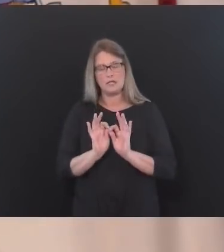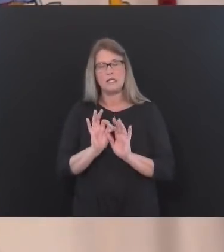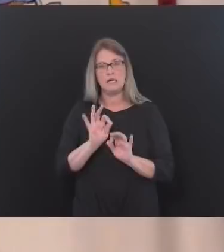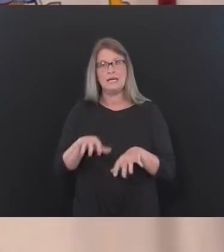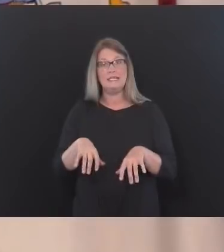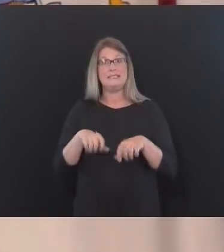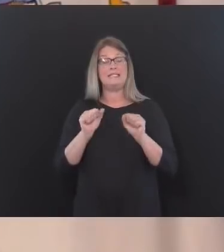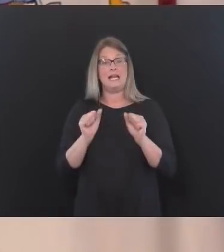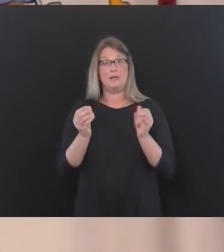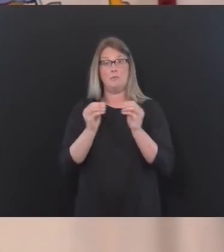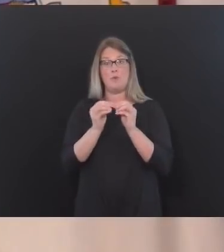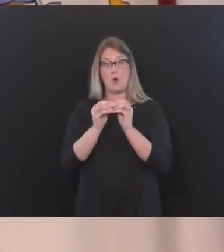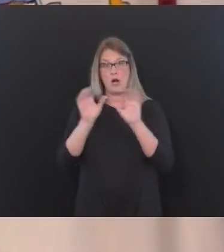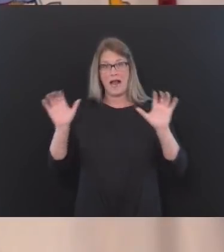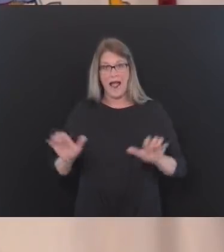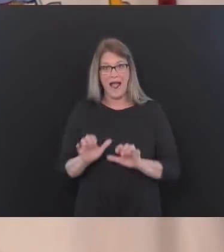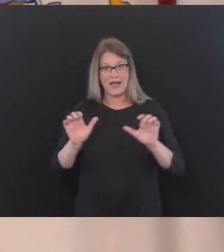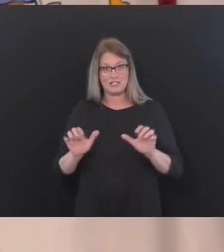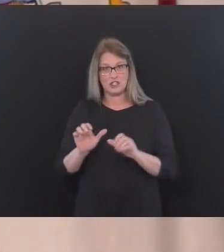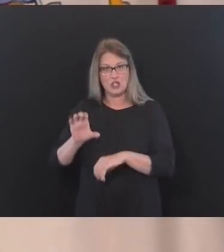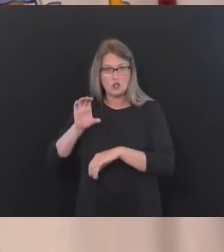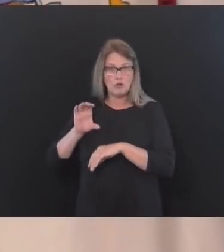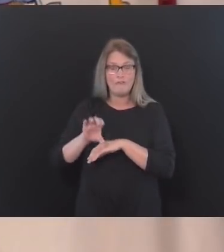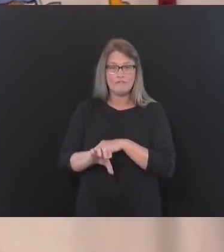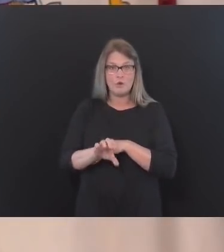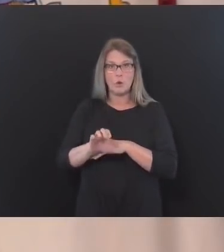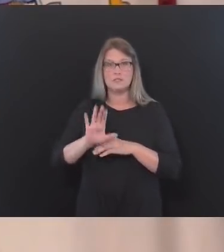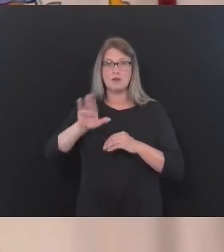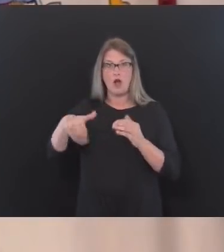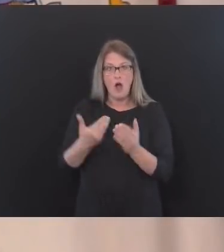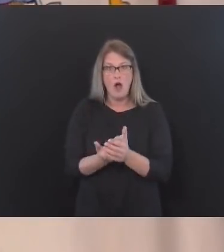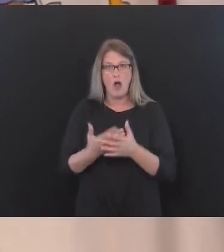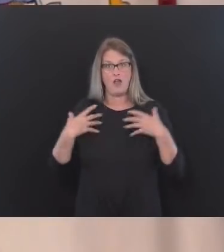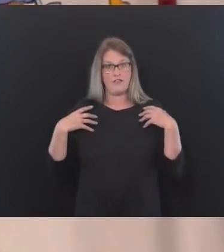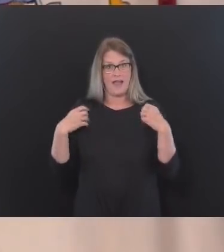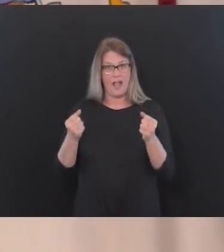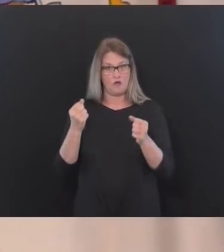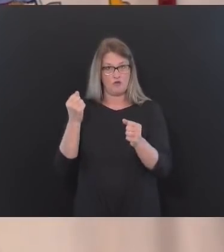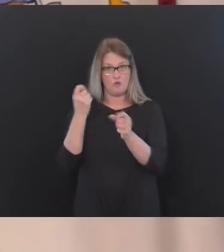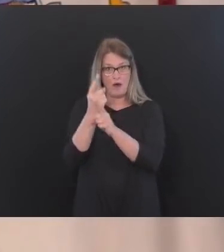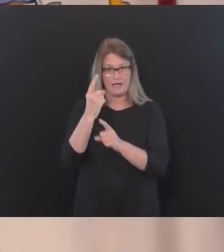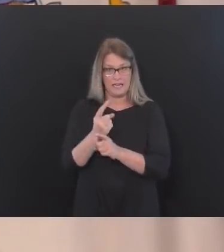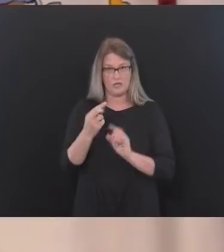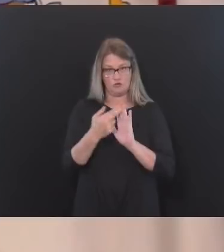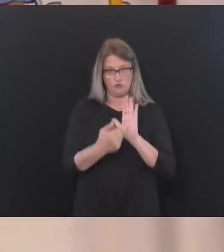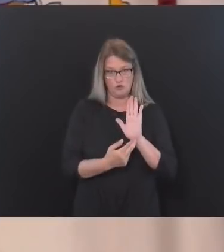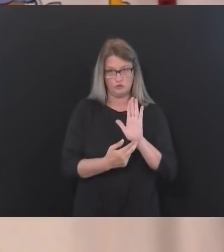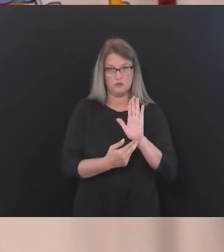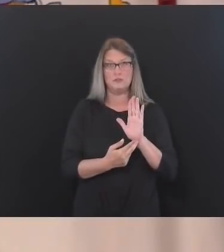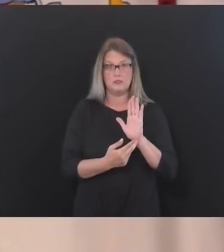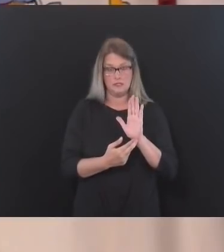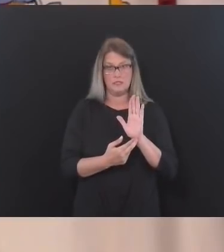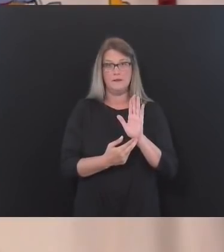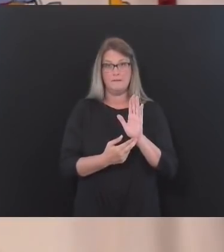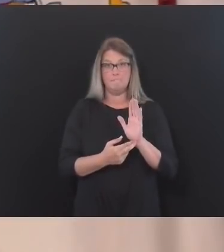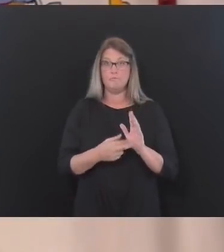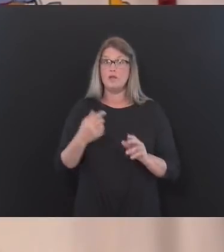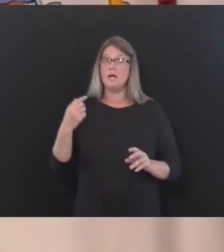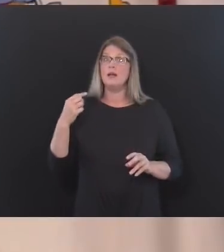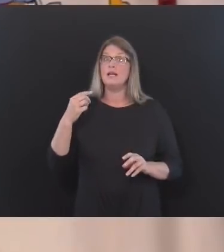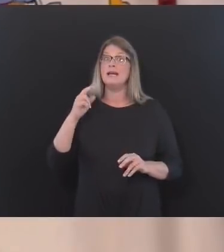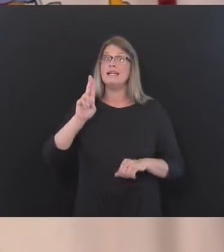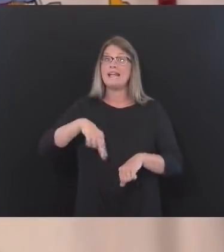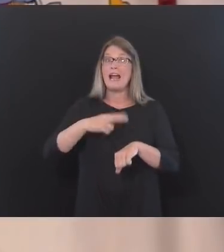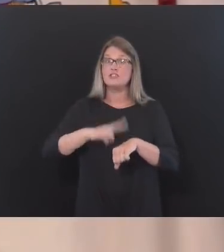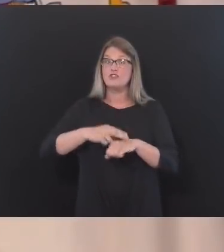taking action to enforce these health regulations. I'm directing the West Virginia National Guard to